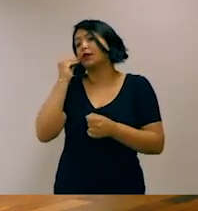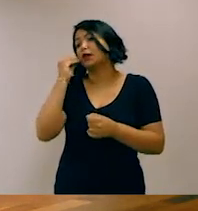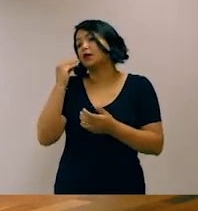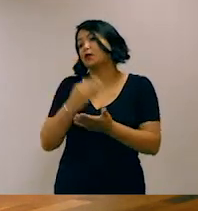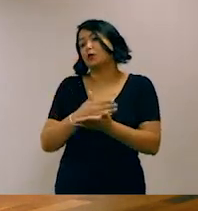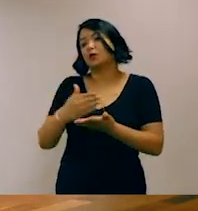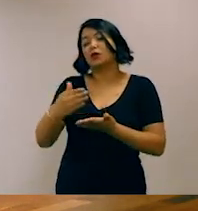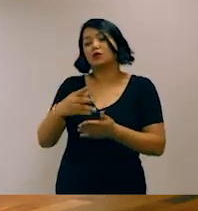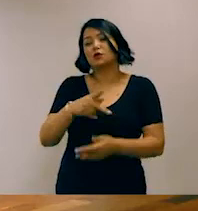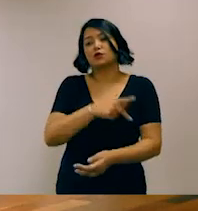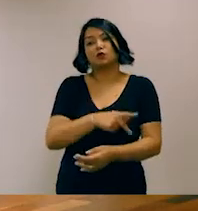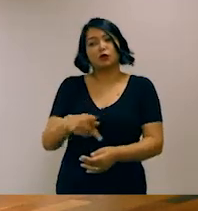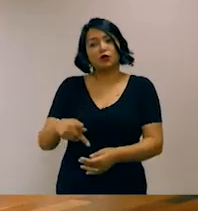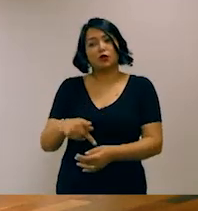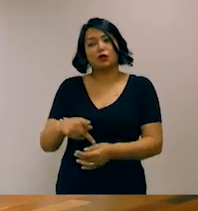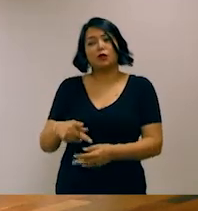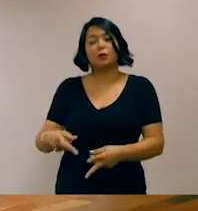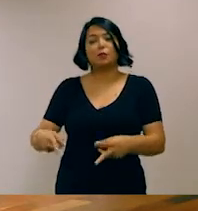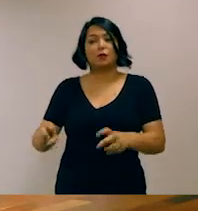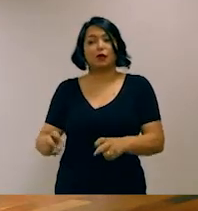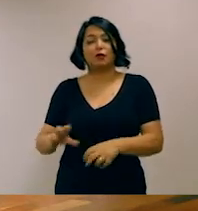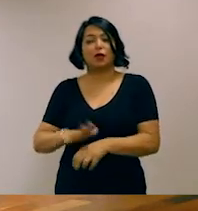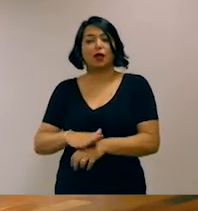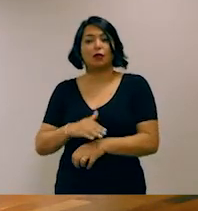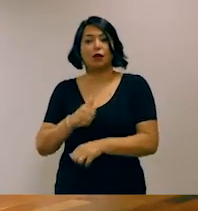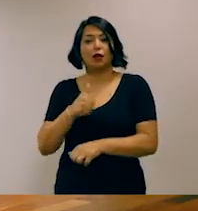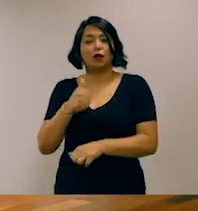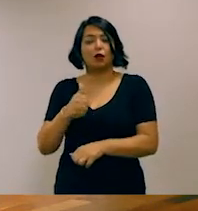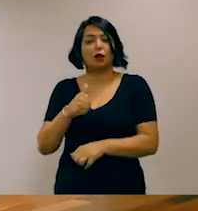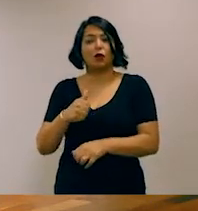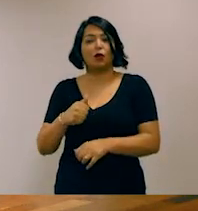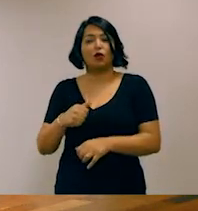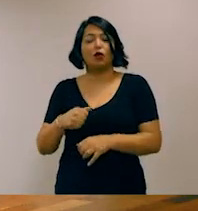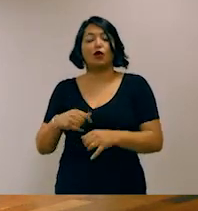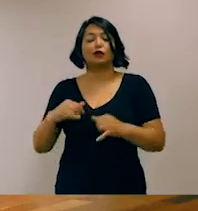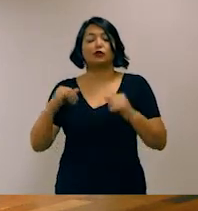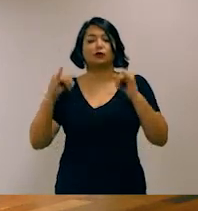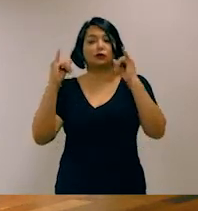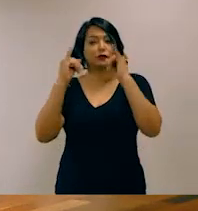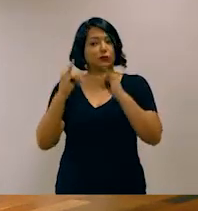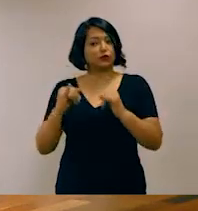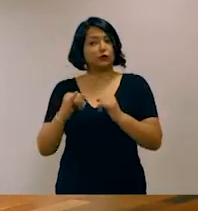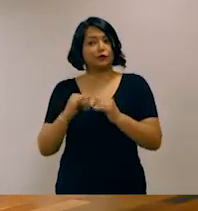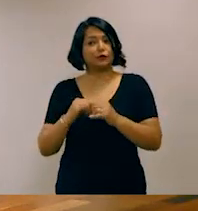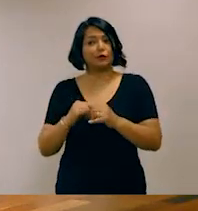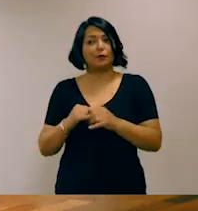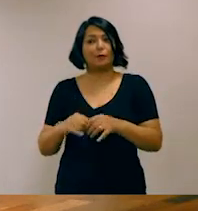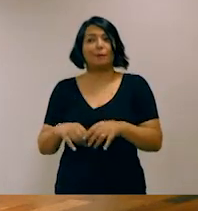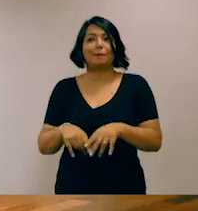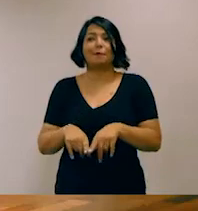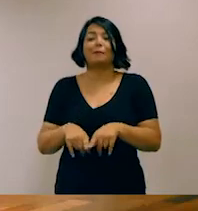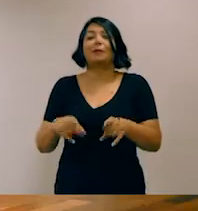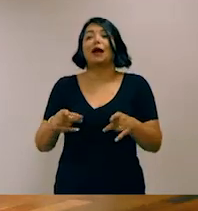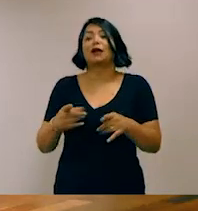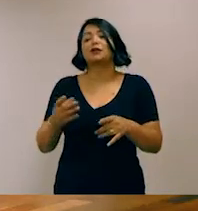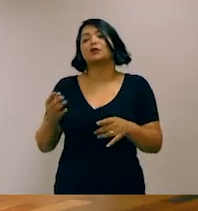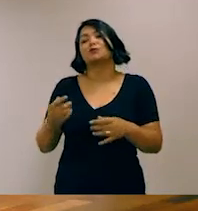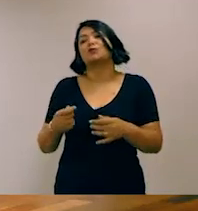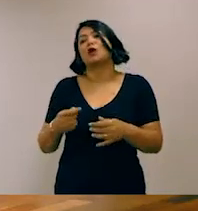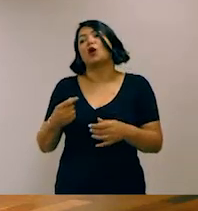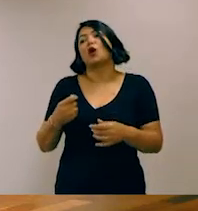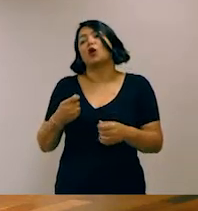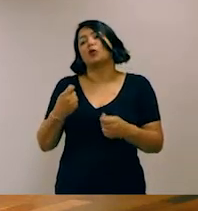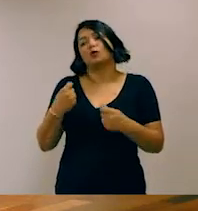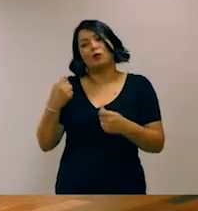at the beginning of the project, and I noticed that it improves the quality of the OCR that comes to us.